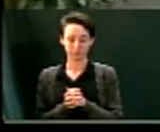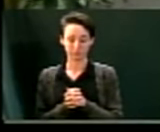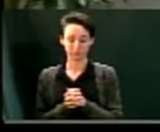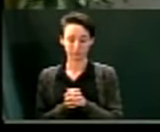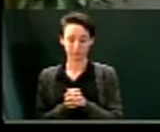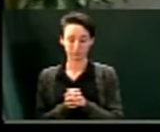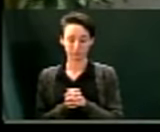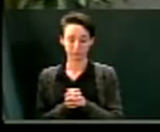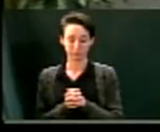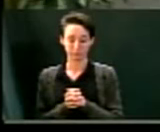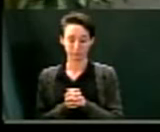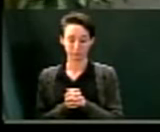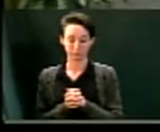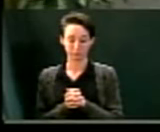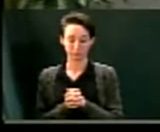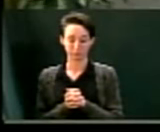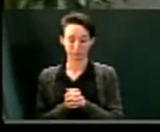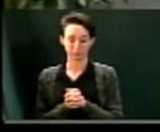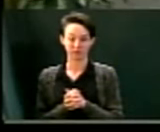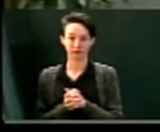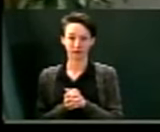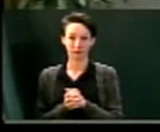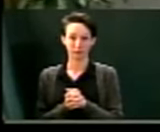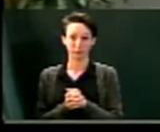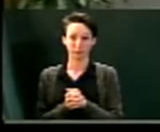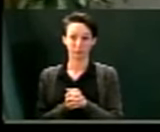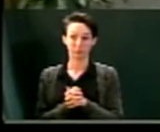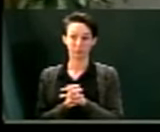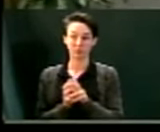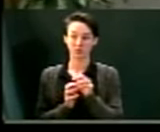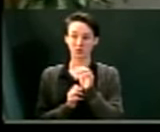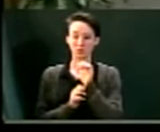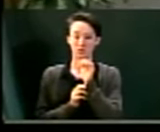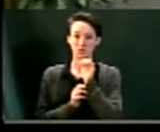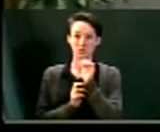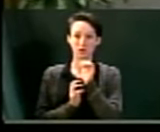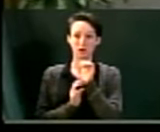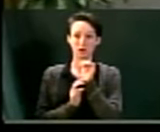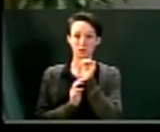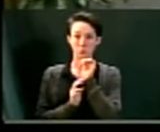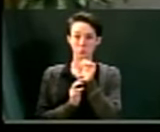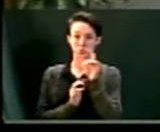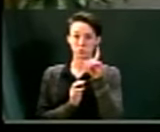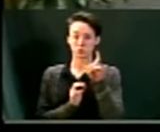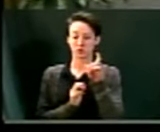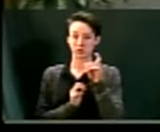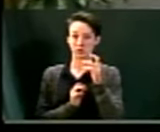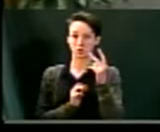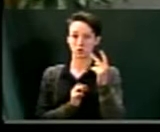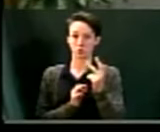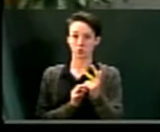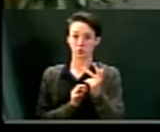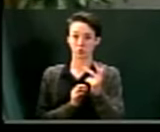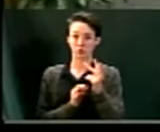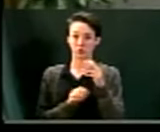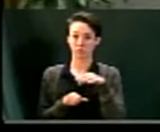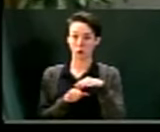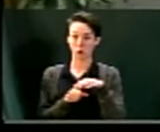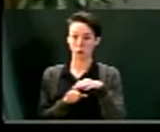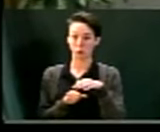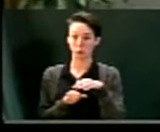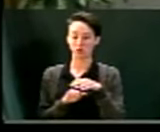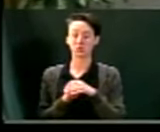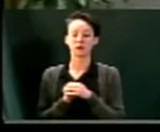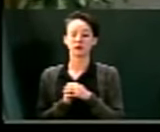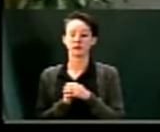Don't you have to have a two-third vote to call for the question? Yeah, because Mike had his light on. I'm sorry. Okay. Oh, I'm fine. I'm sorry. Go